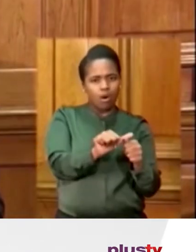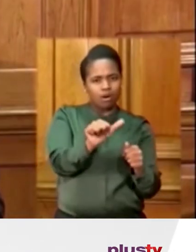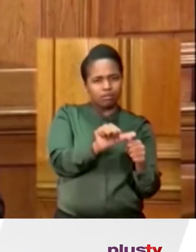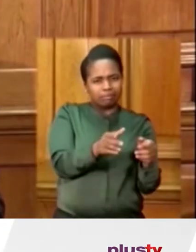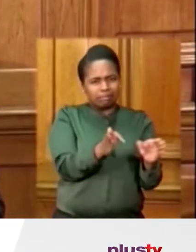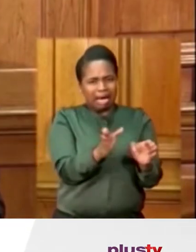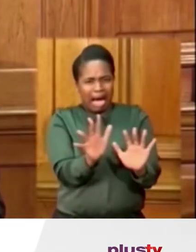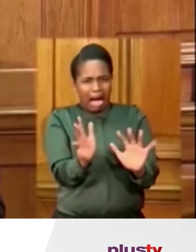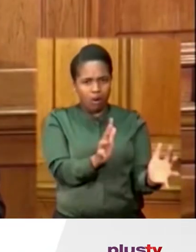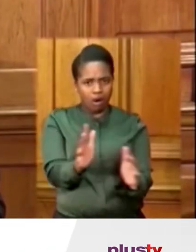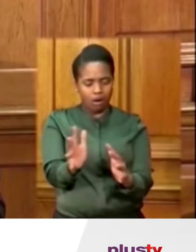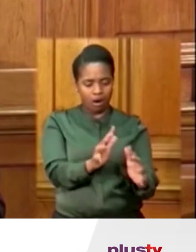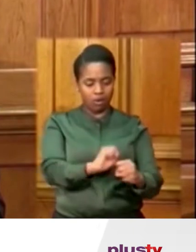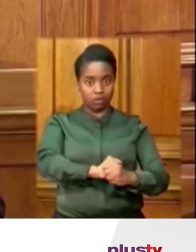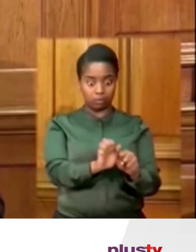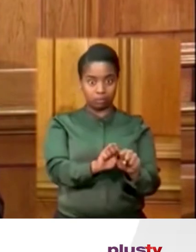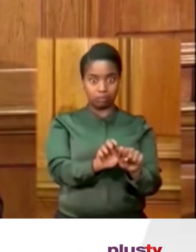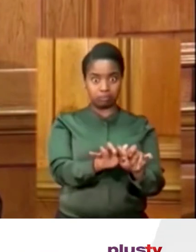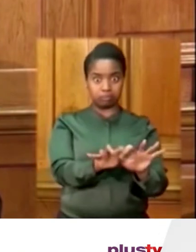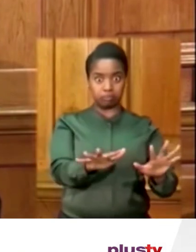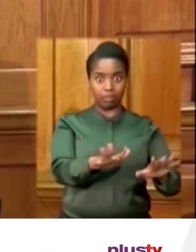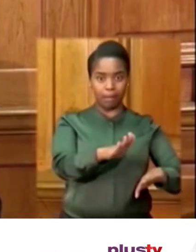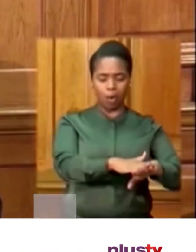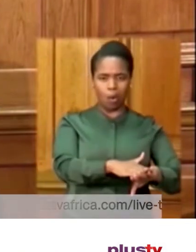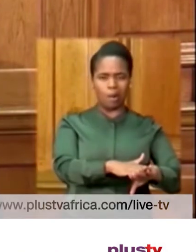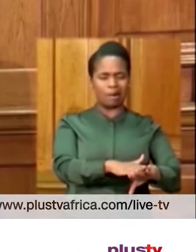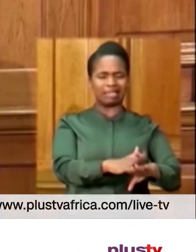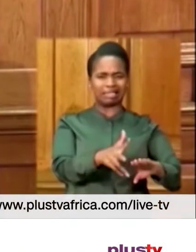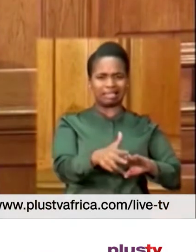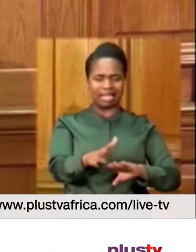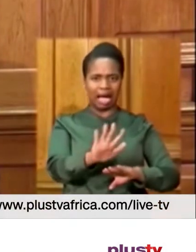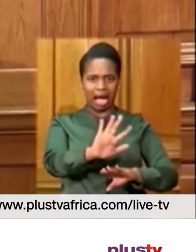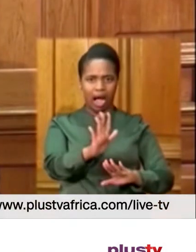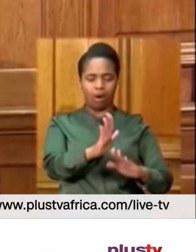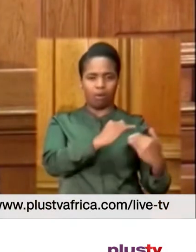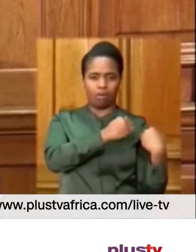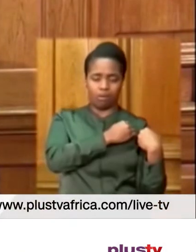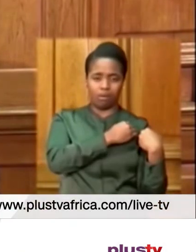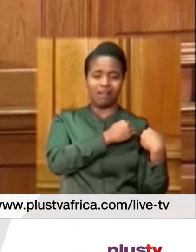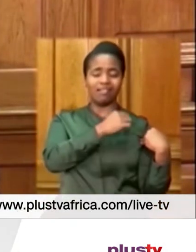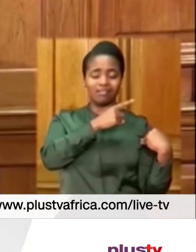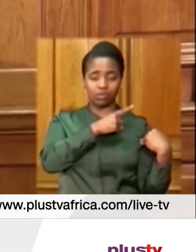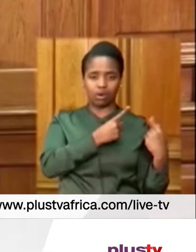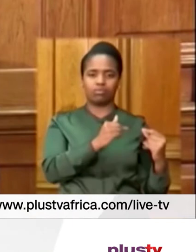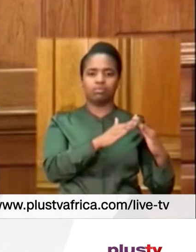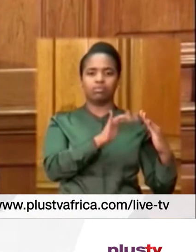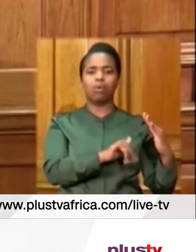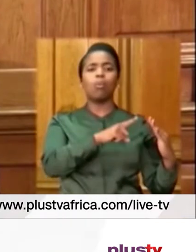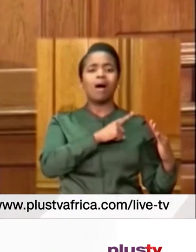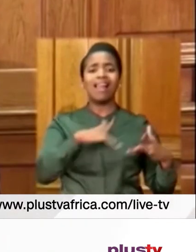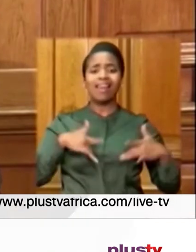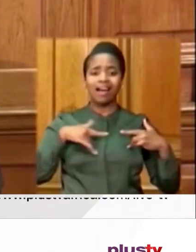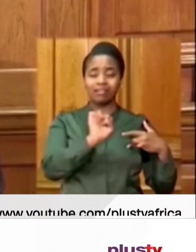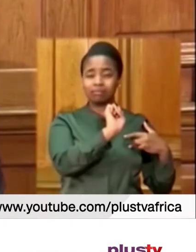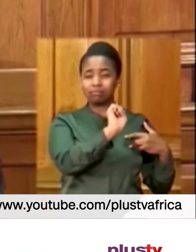mean they announce say lockdown measures could they ease. Sir Ramaphosa, Ian say third of the country, say more than